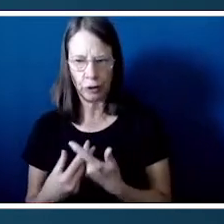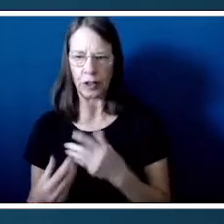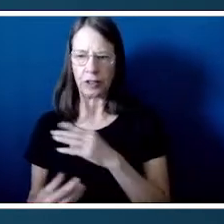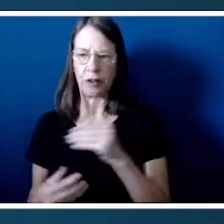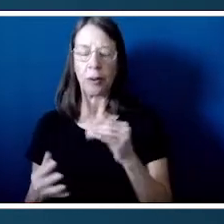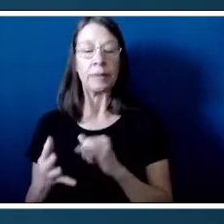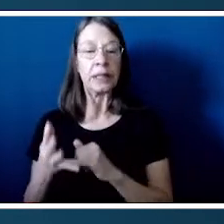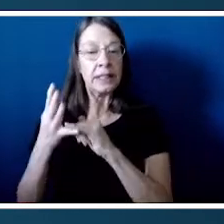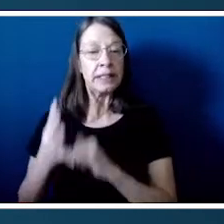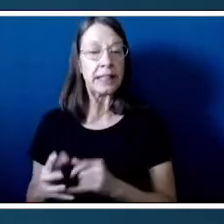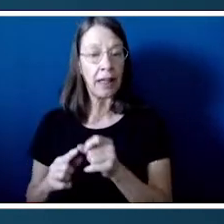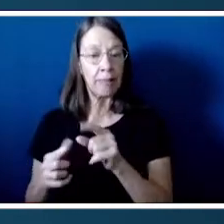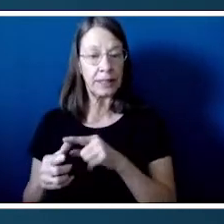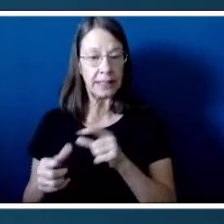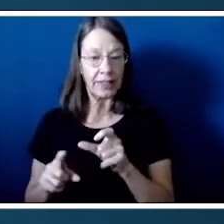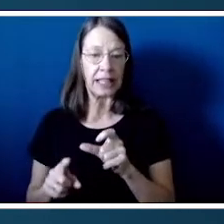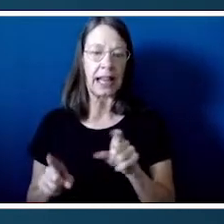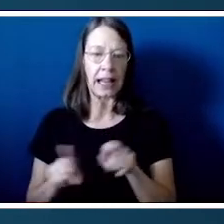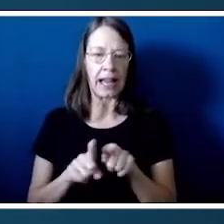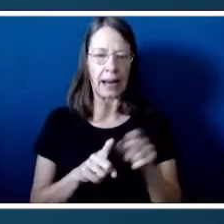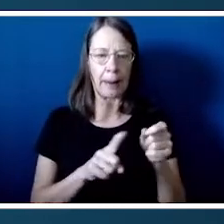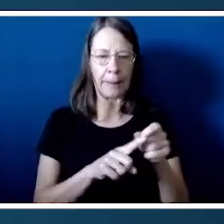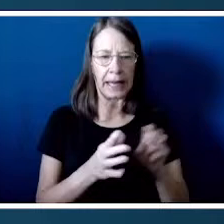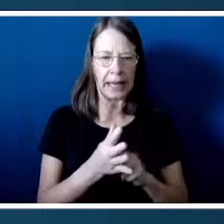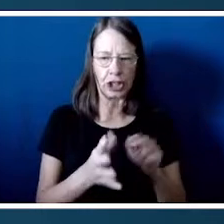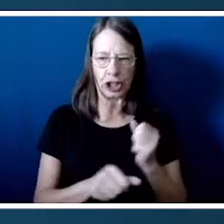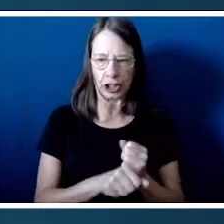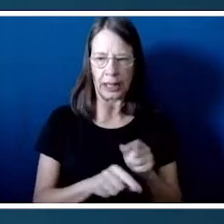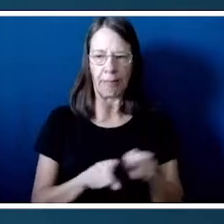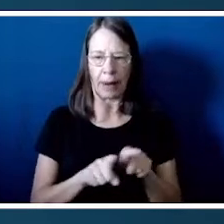Asia Foundation and the Department of Foreign Affairs and Trade.